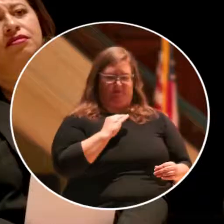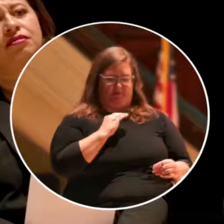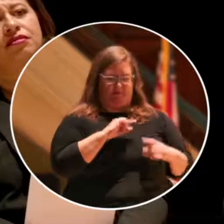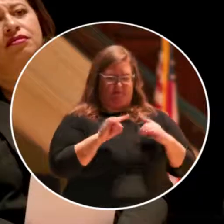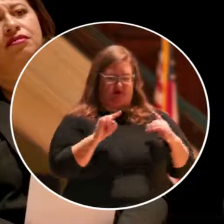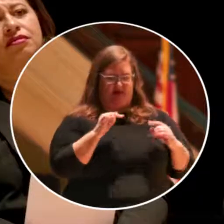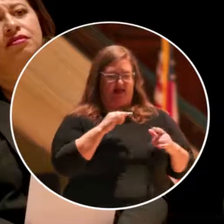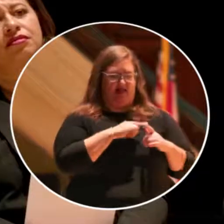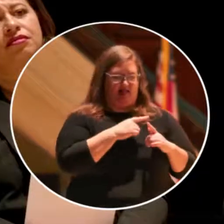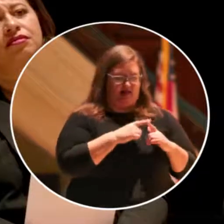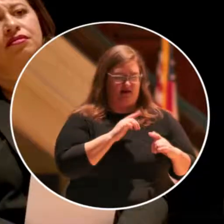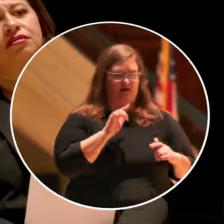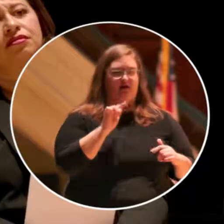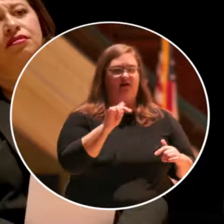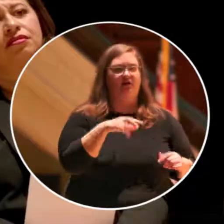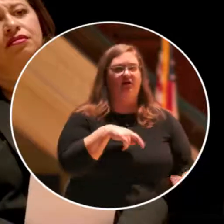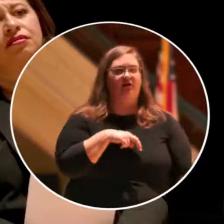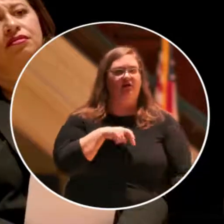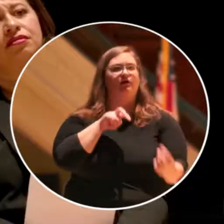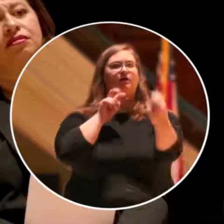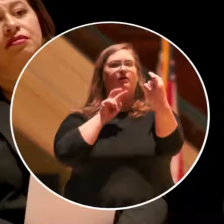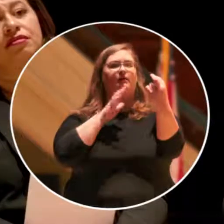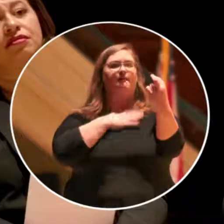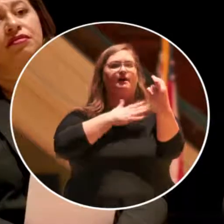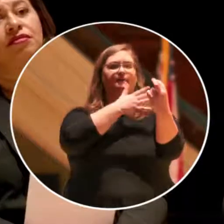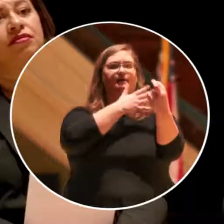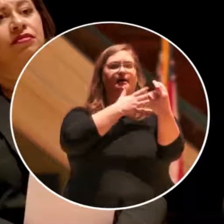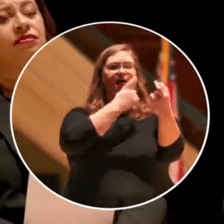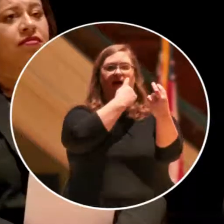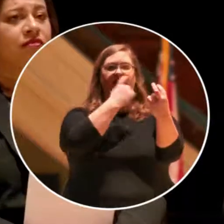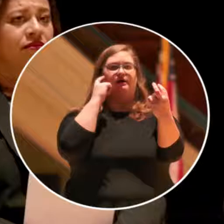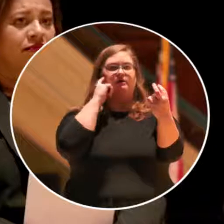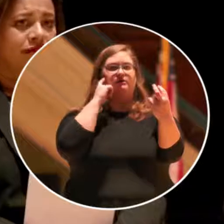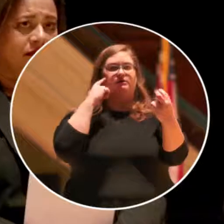locked eyes with my mom's horrified expression.